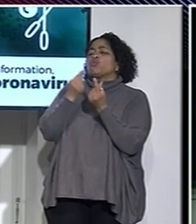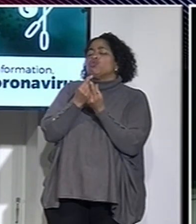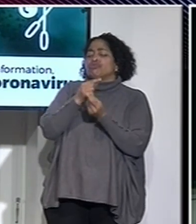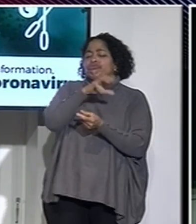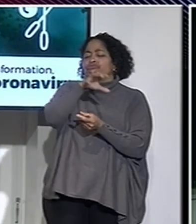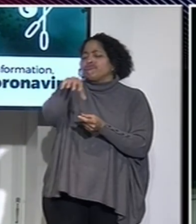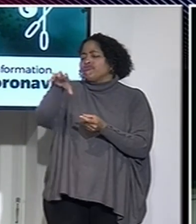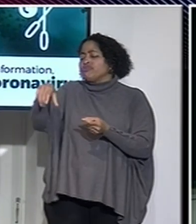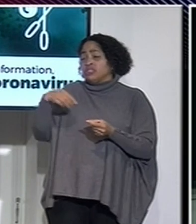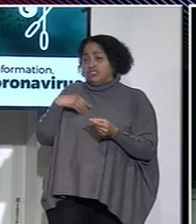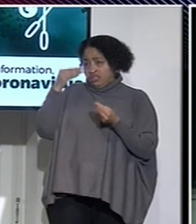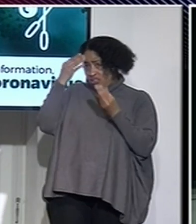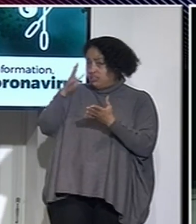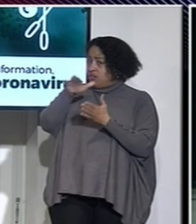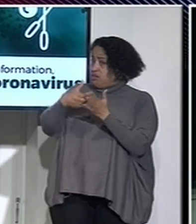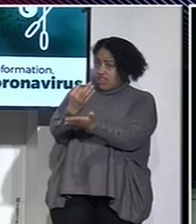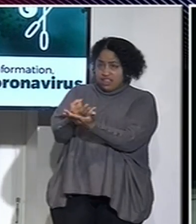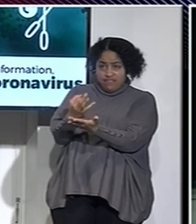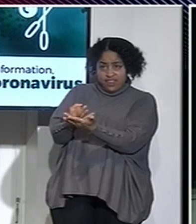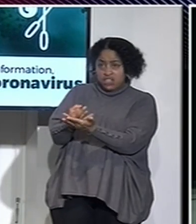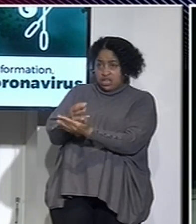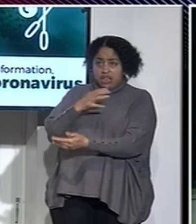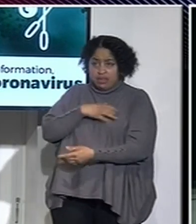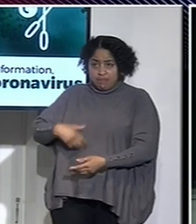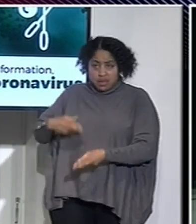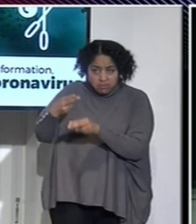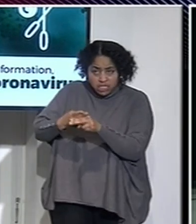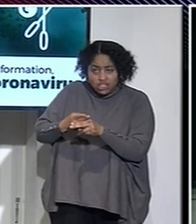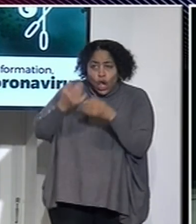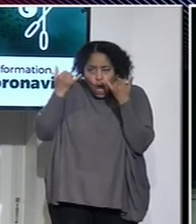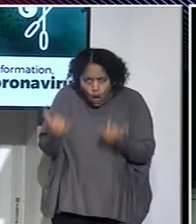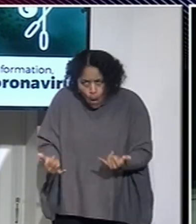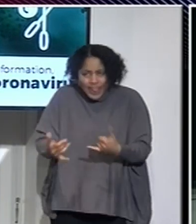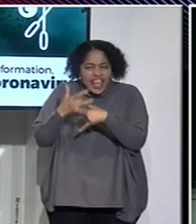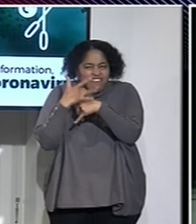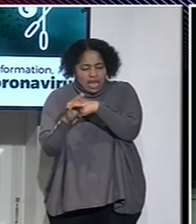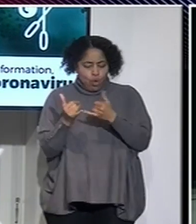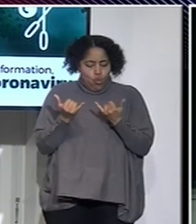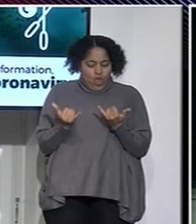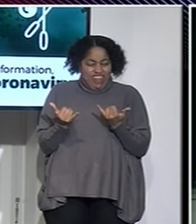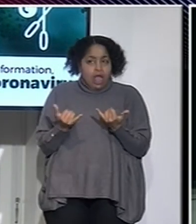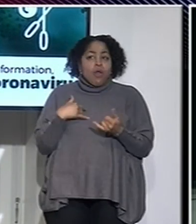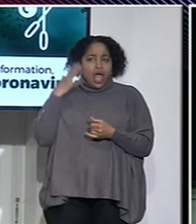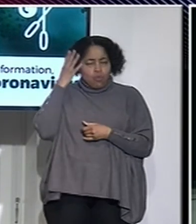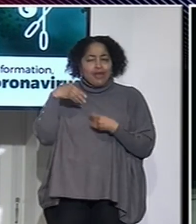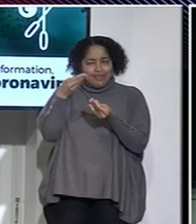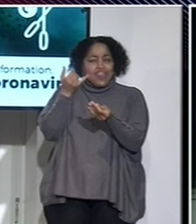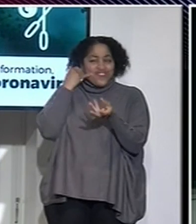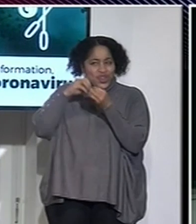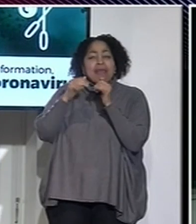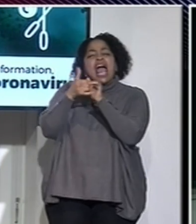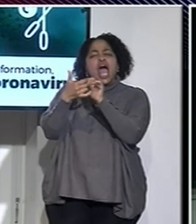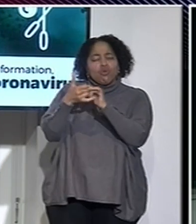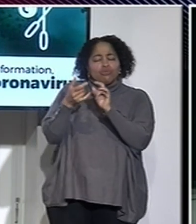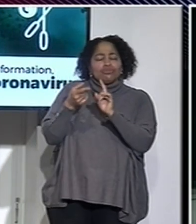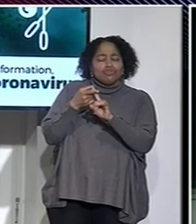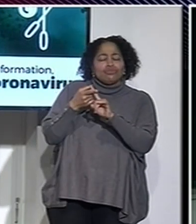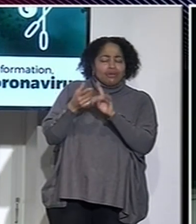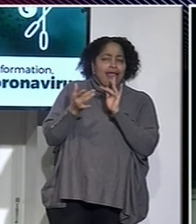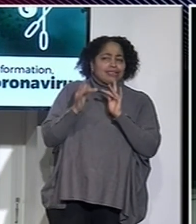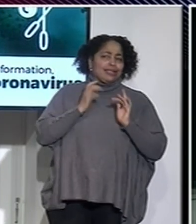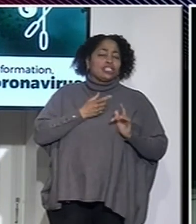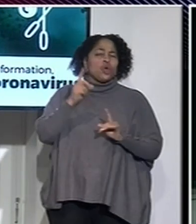of the funding that the mayor talked about is available currently today, right now, and I'll get to a phone number and how to get to us